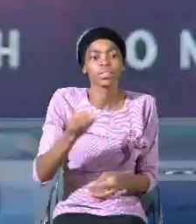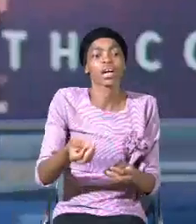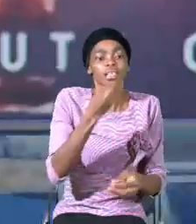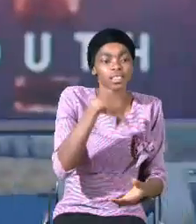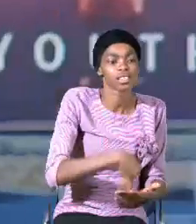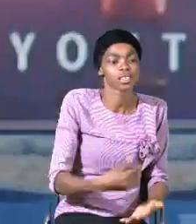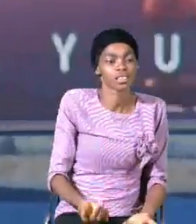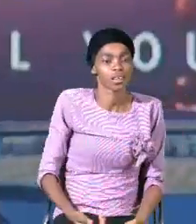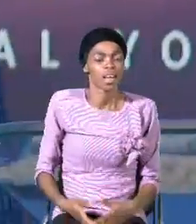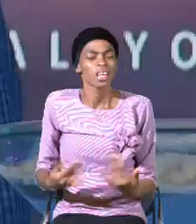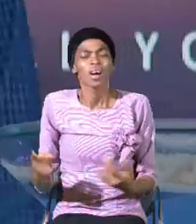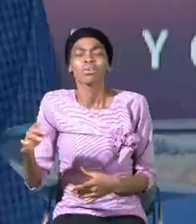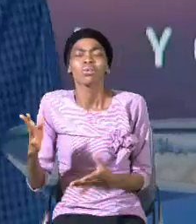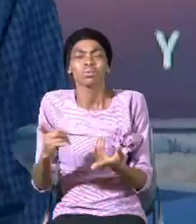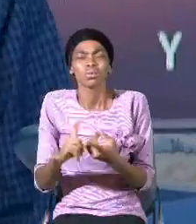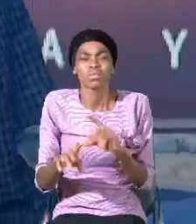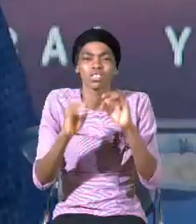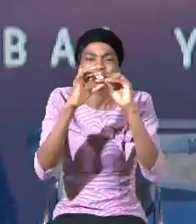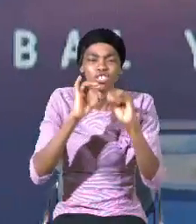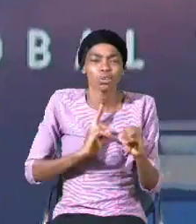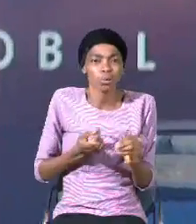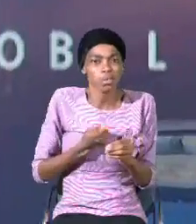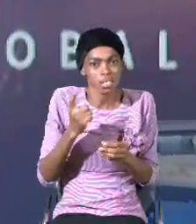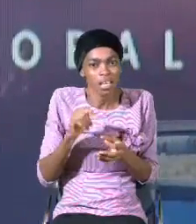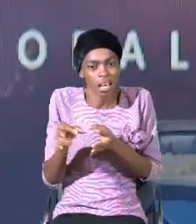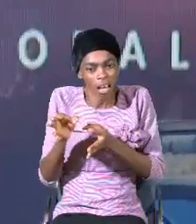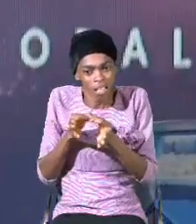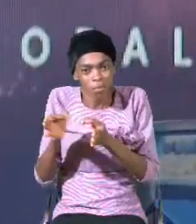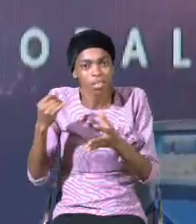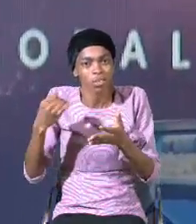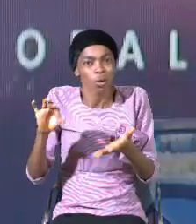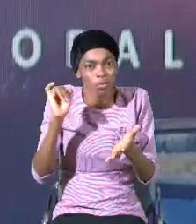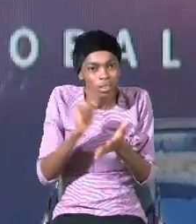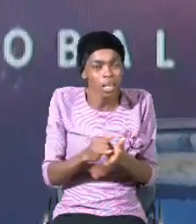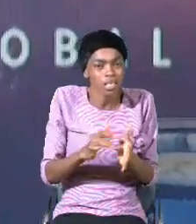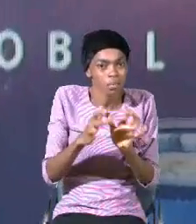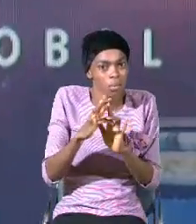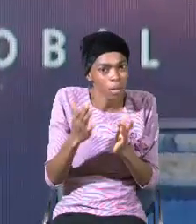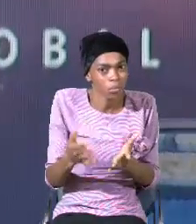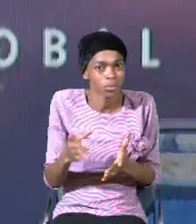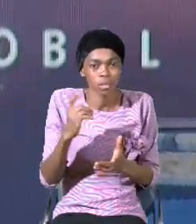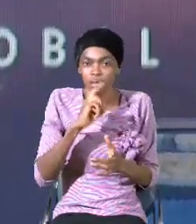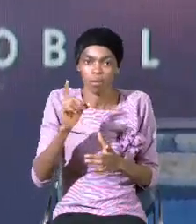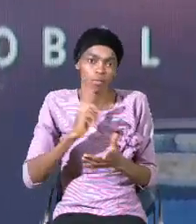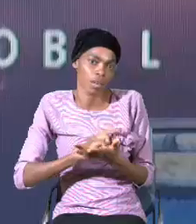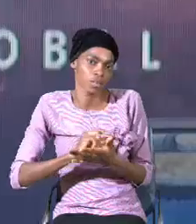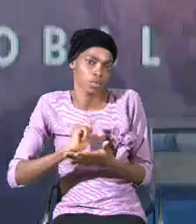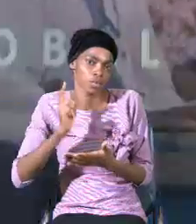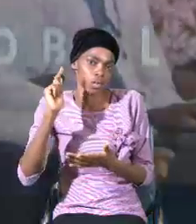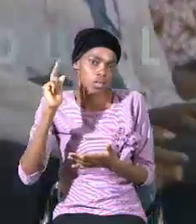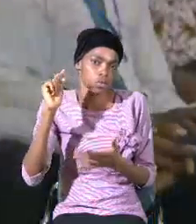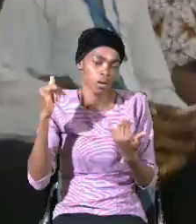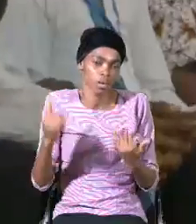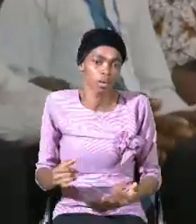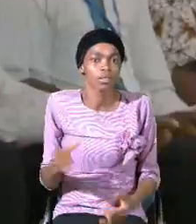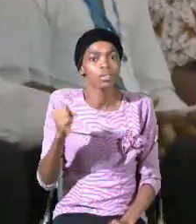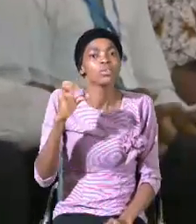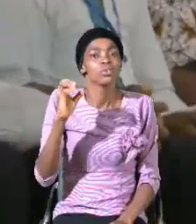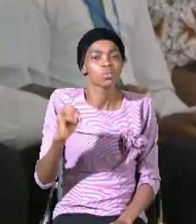the application of that parable he has told. Look at verse 21 now. It says, so is